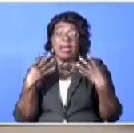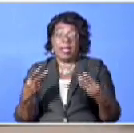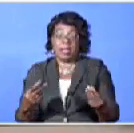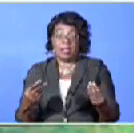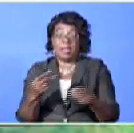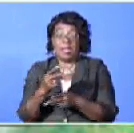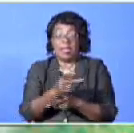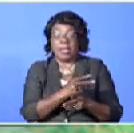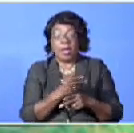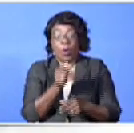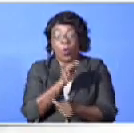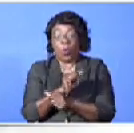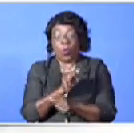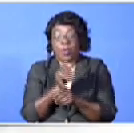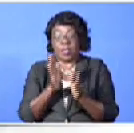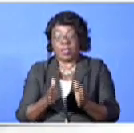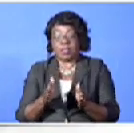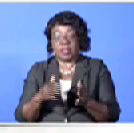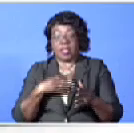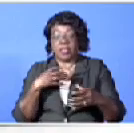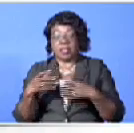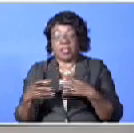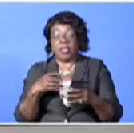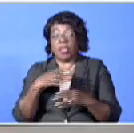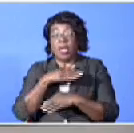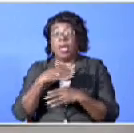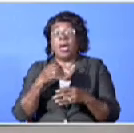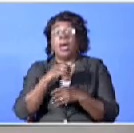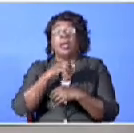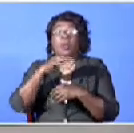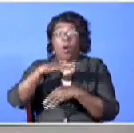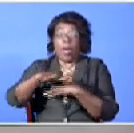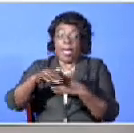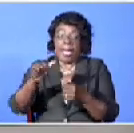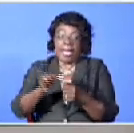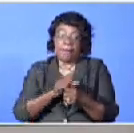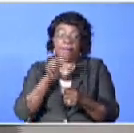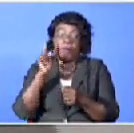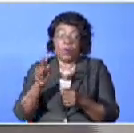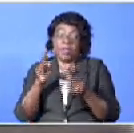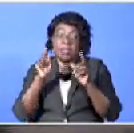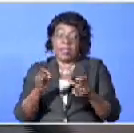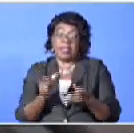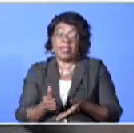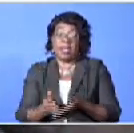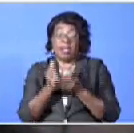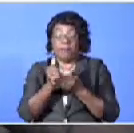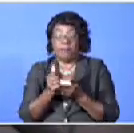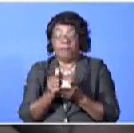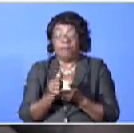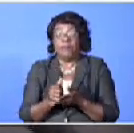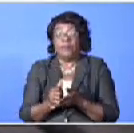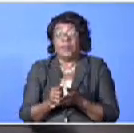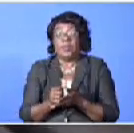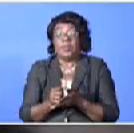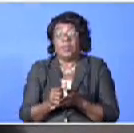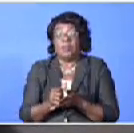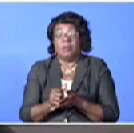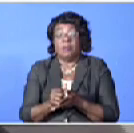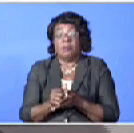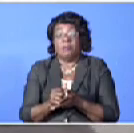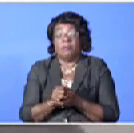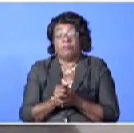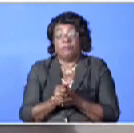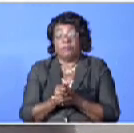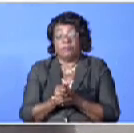the healthcare threat, all hands are needed on deck. And it is certainly not something that is consistent with the approach of the Ministry of